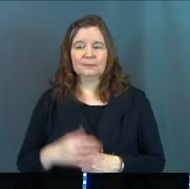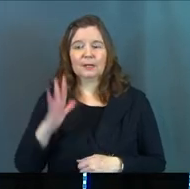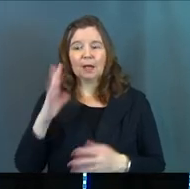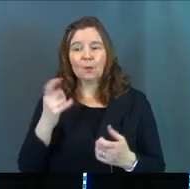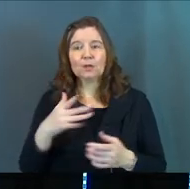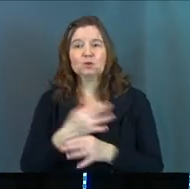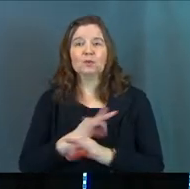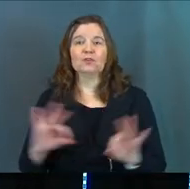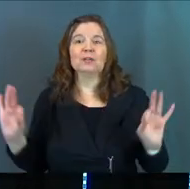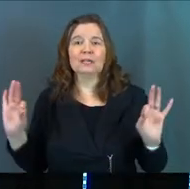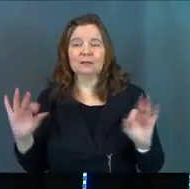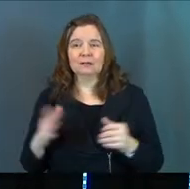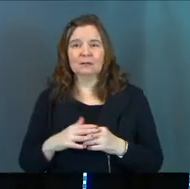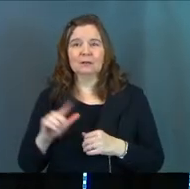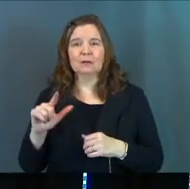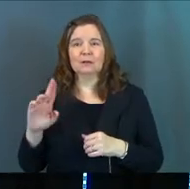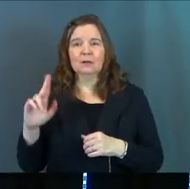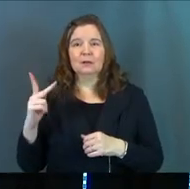God wants you free.